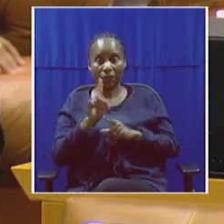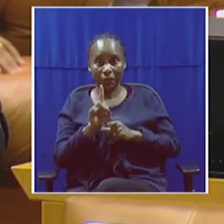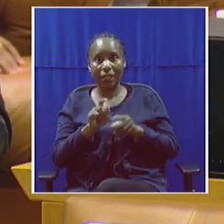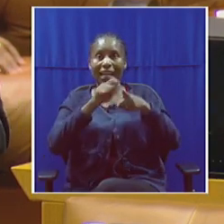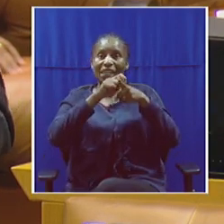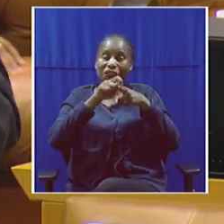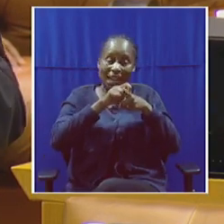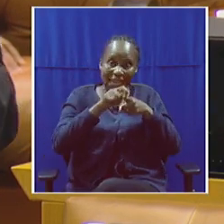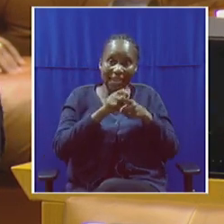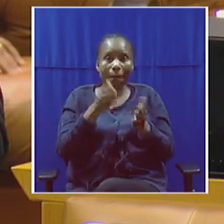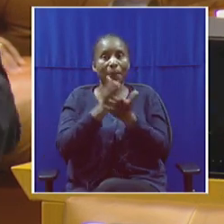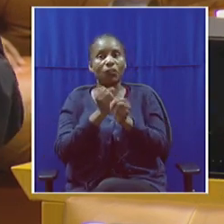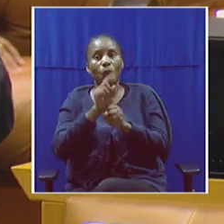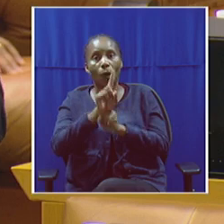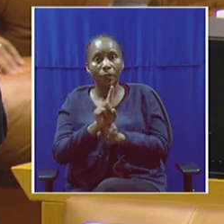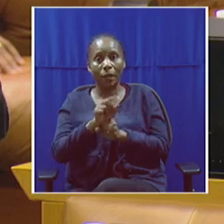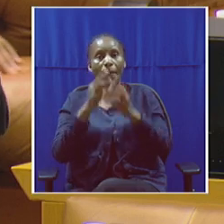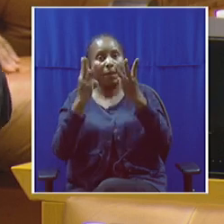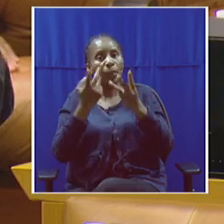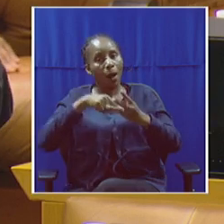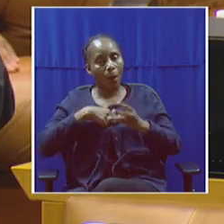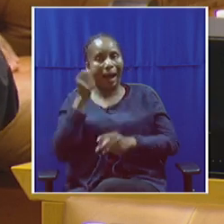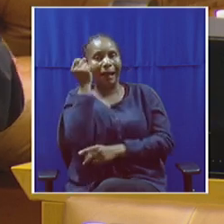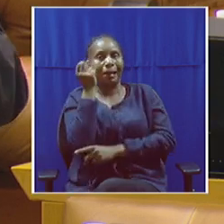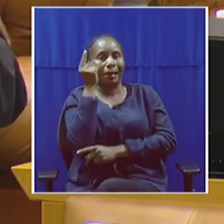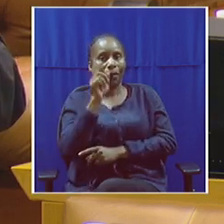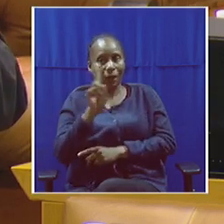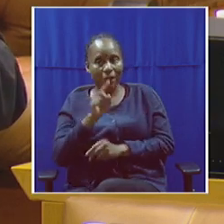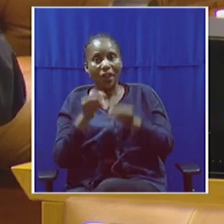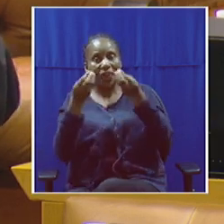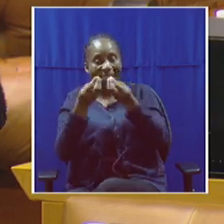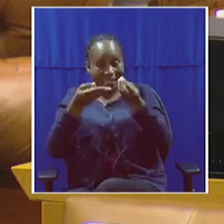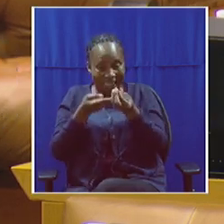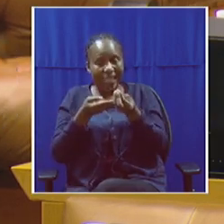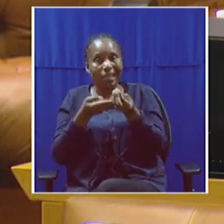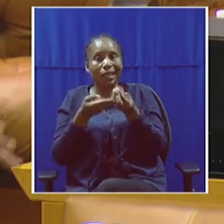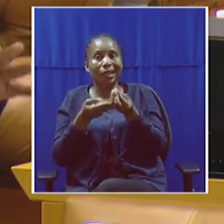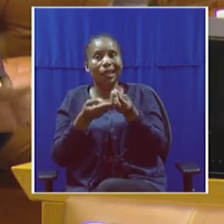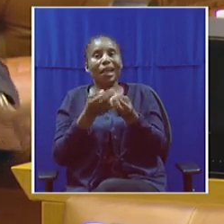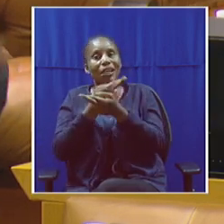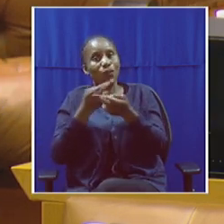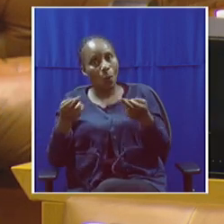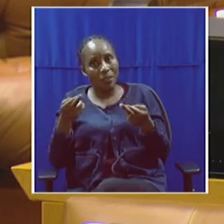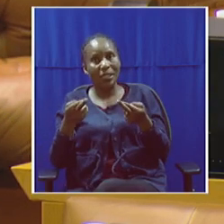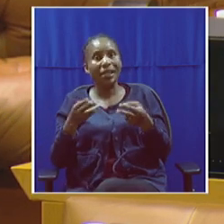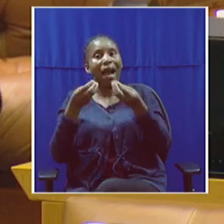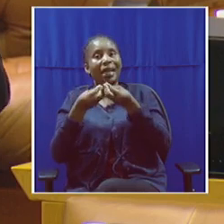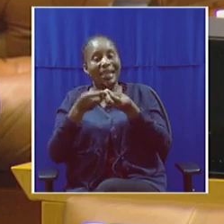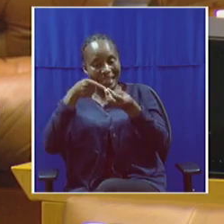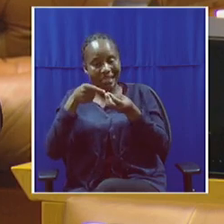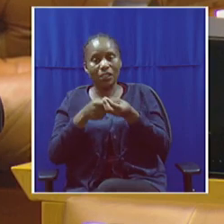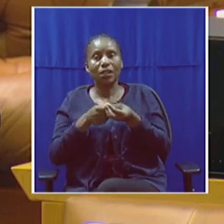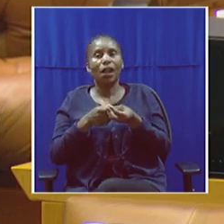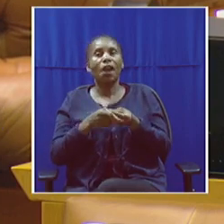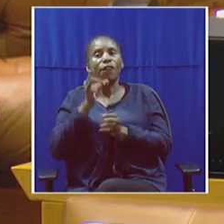and making sure that our people understand that this is the assets and resources are their own future they